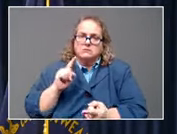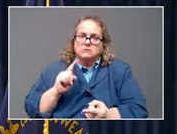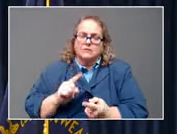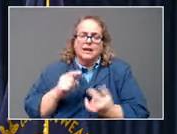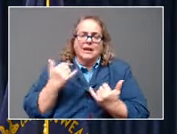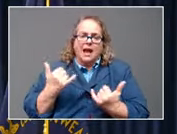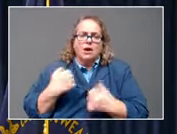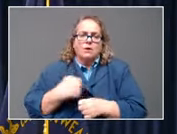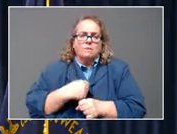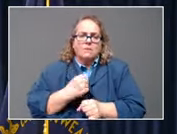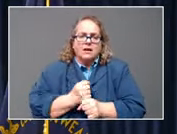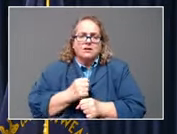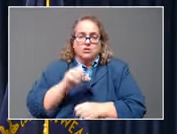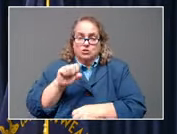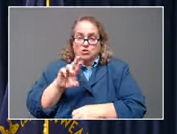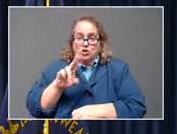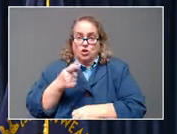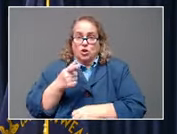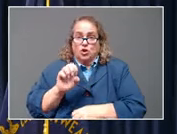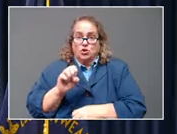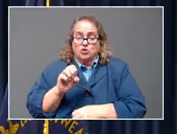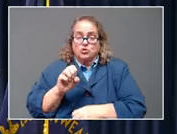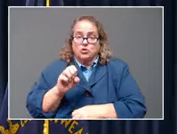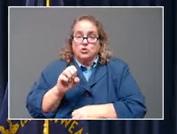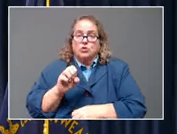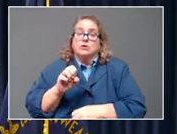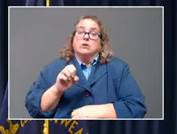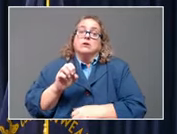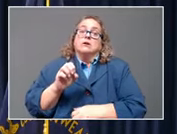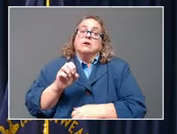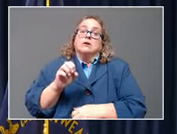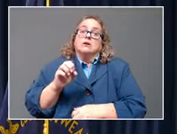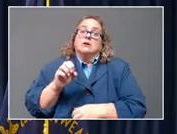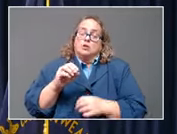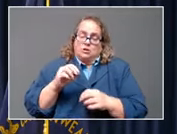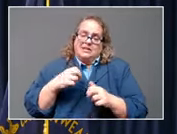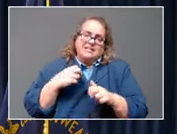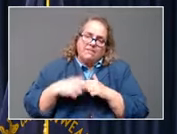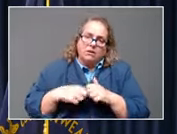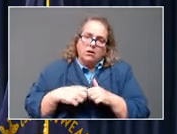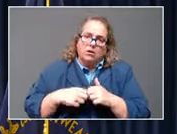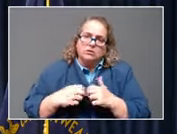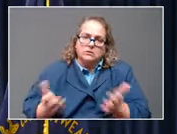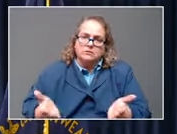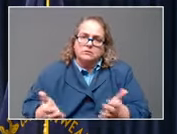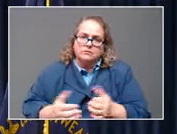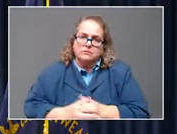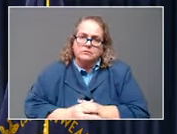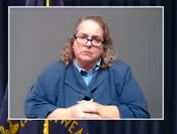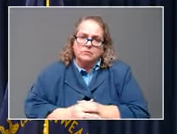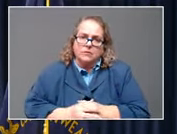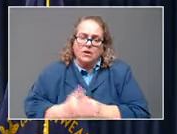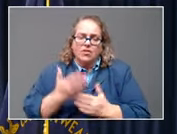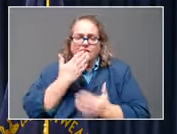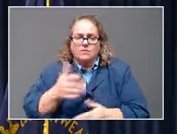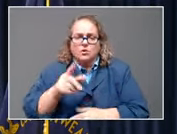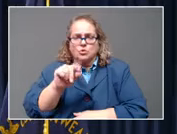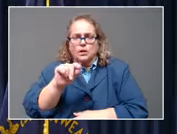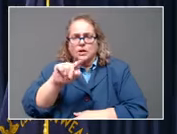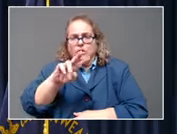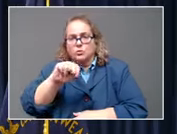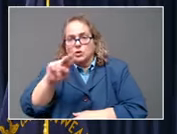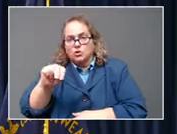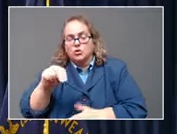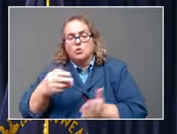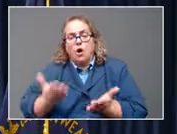less horrific, even though difficult, than it would otherwise have been. Thankfully, 2022 offers real hope that